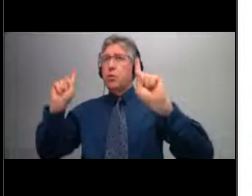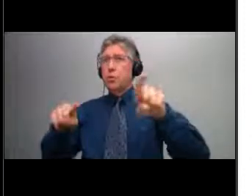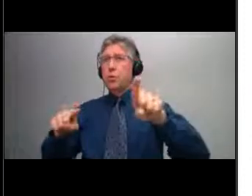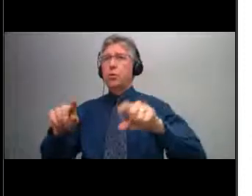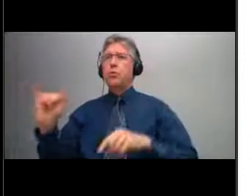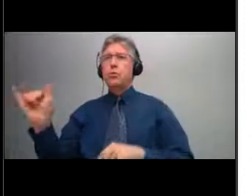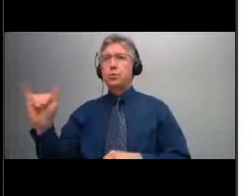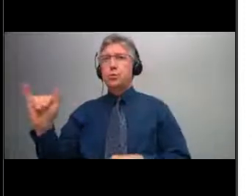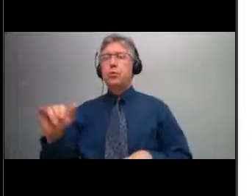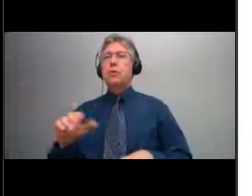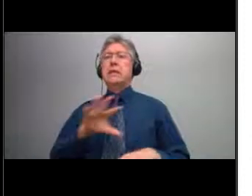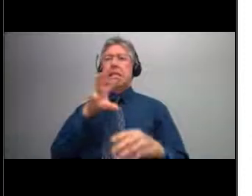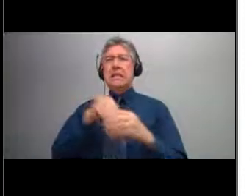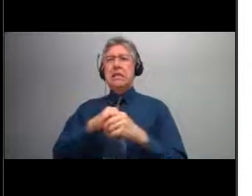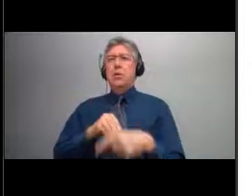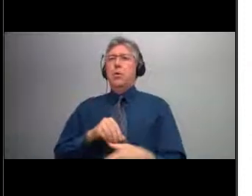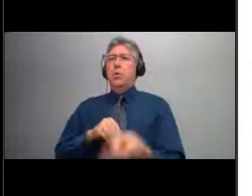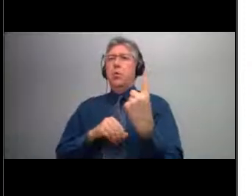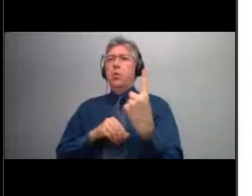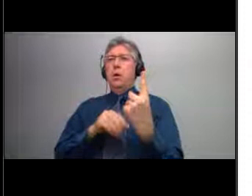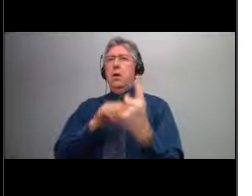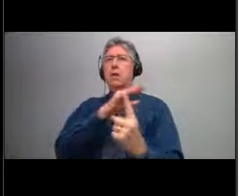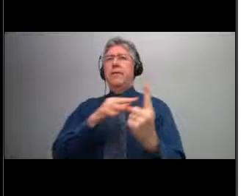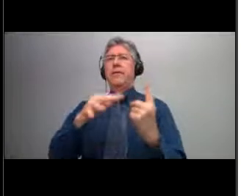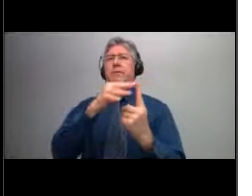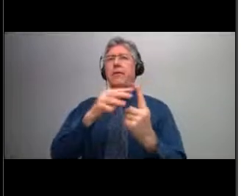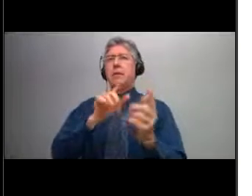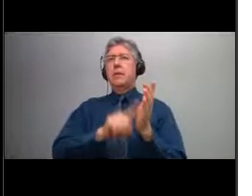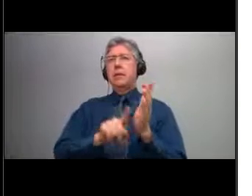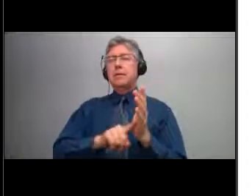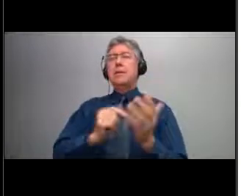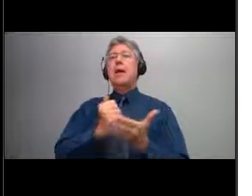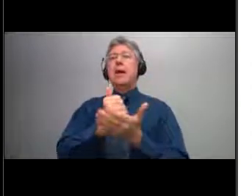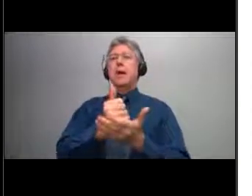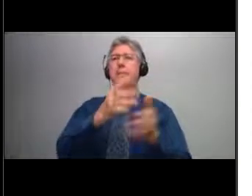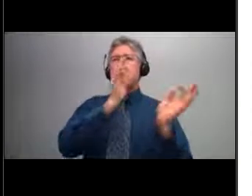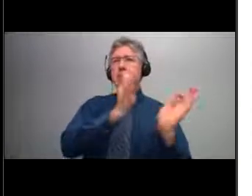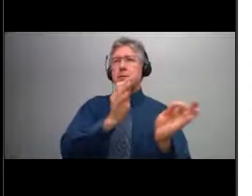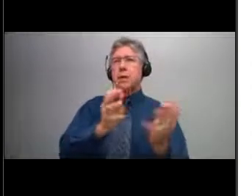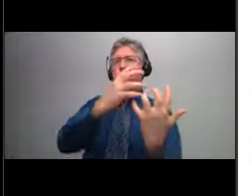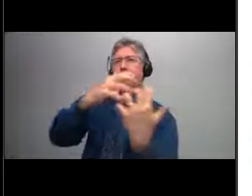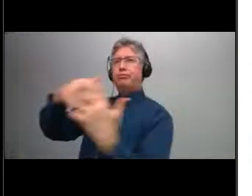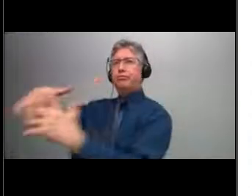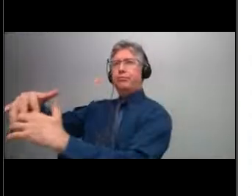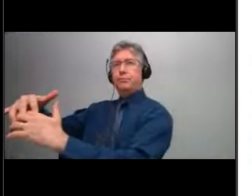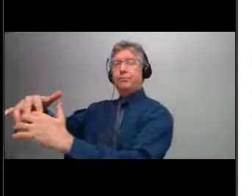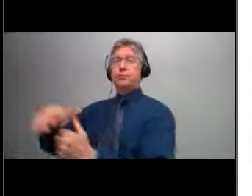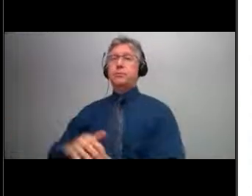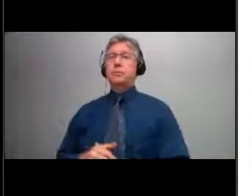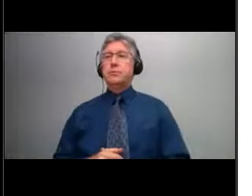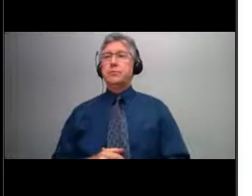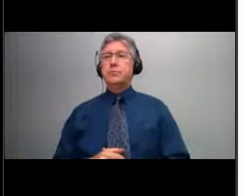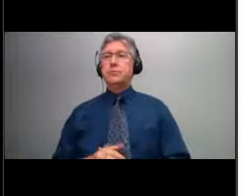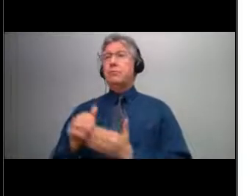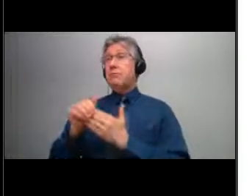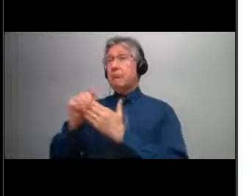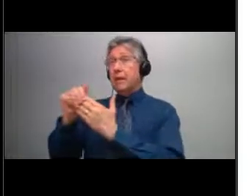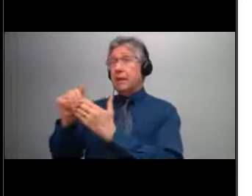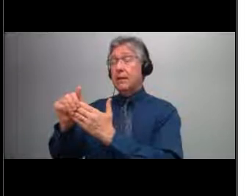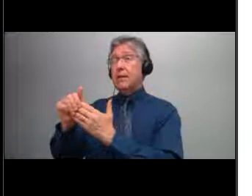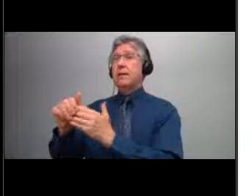environmental analysis for a streamlined decision-making process. The lead federal agency is the Federal